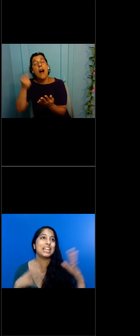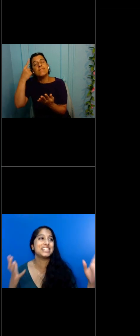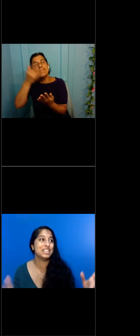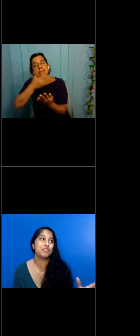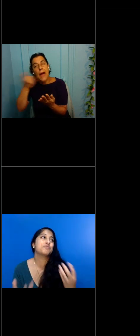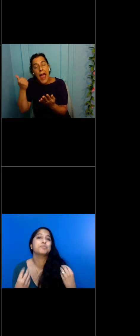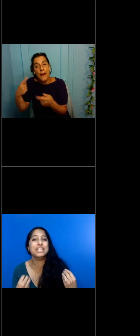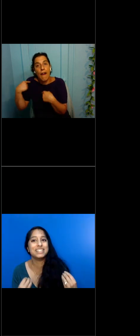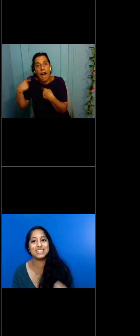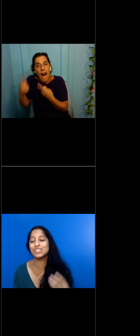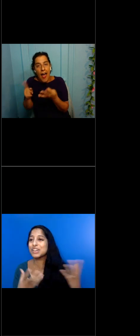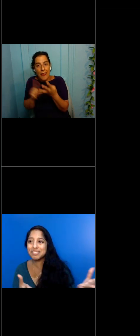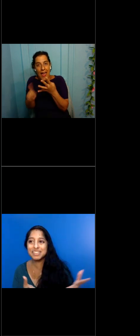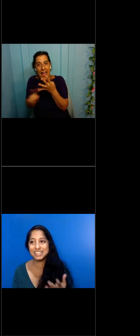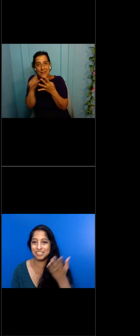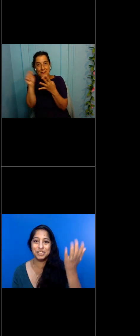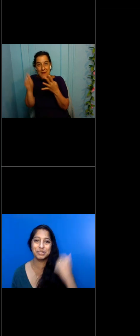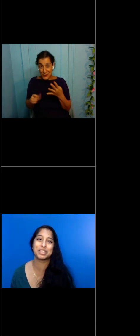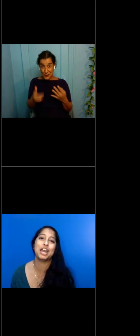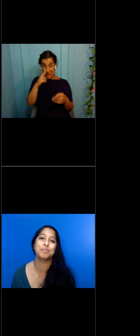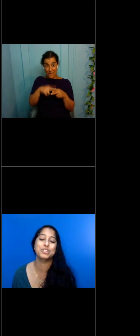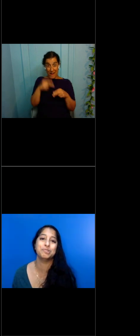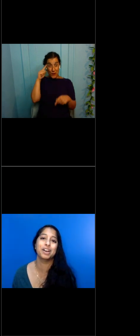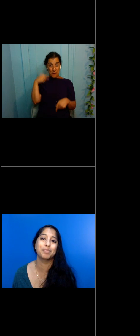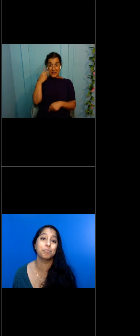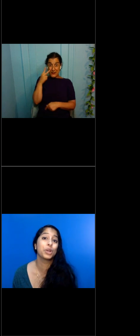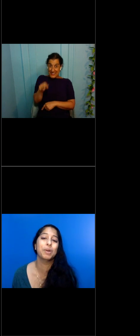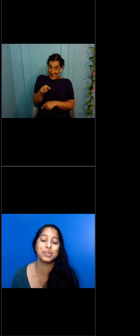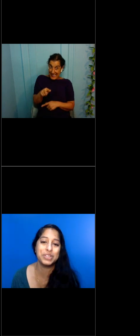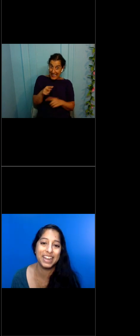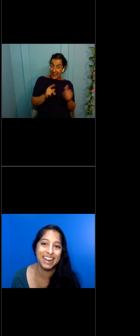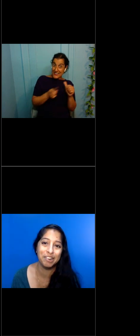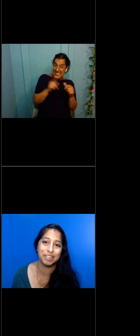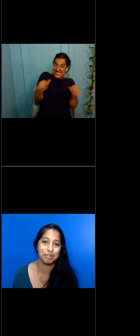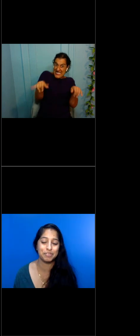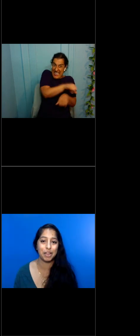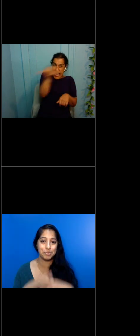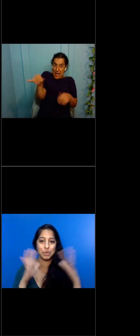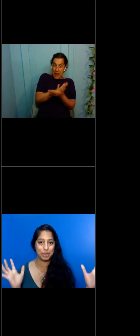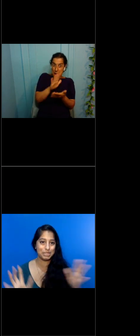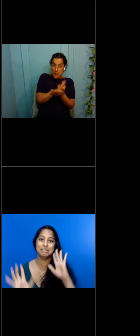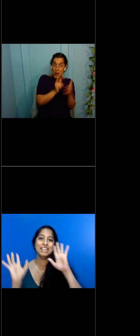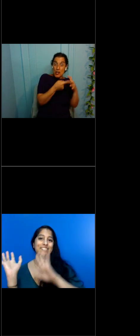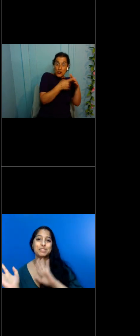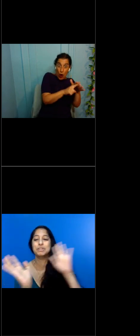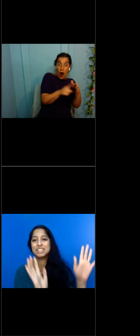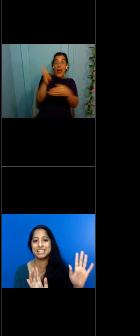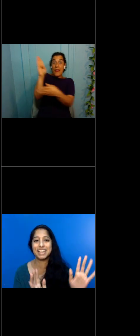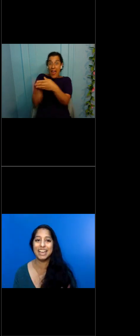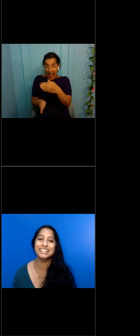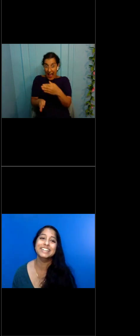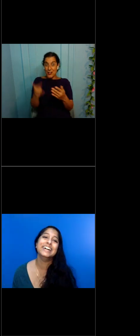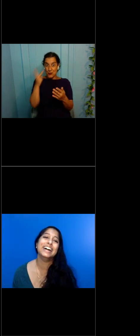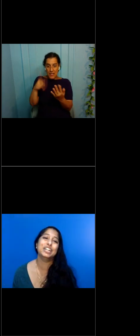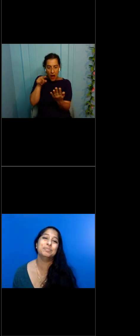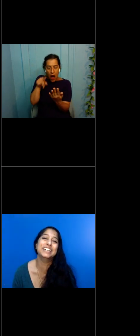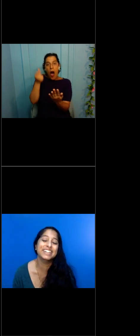like a good lesson. It's fun for me to see, look at how much more you understand now that we've gone through the course. So that's sort of an